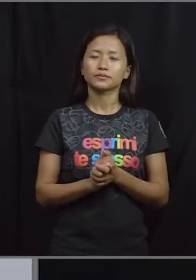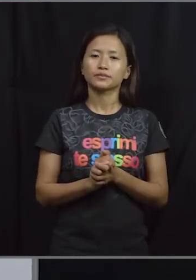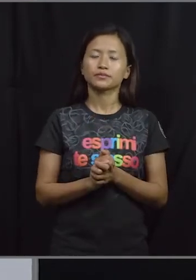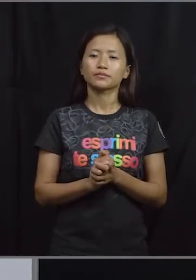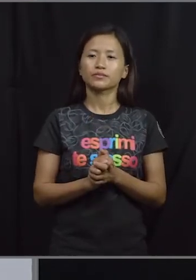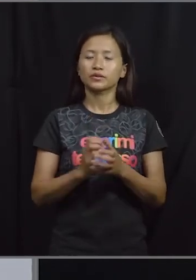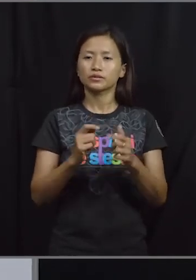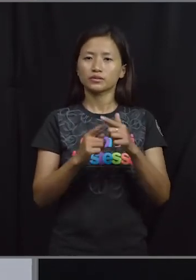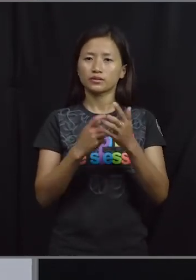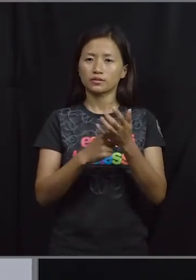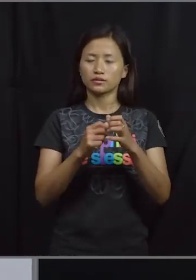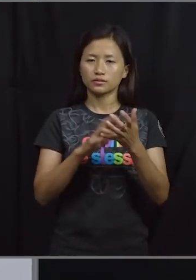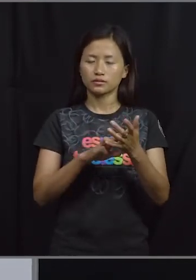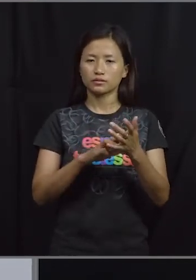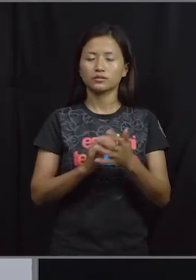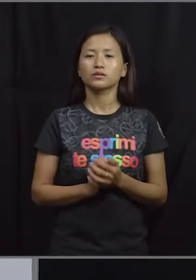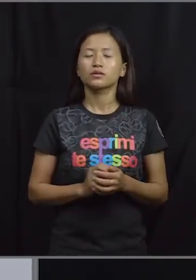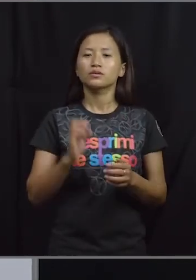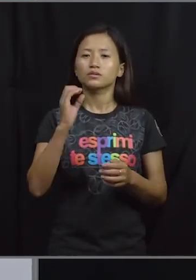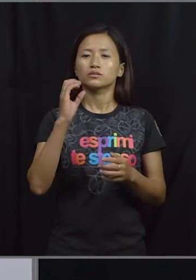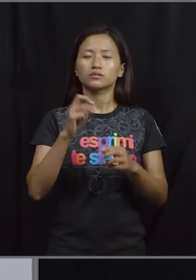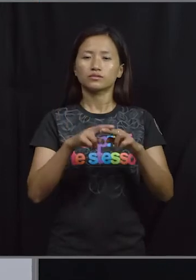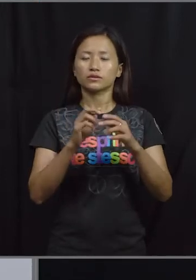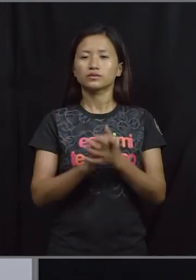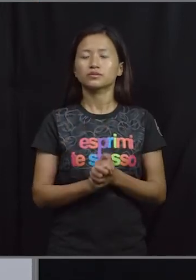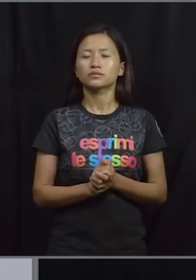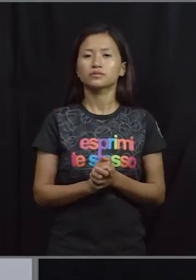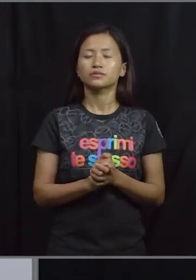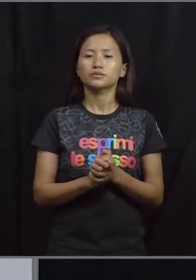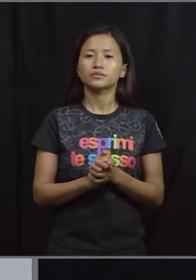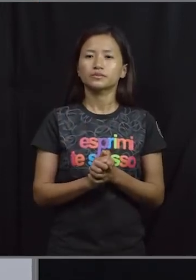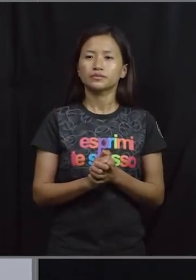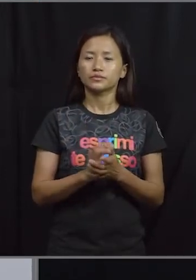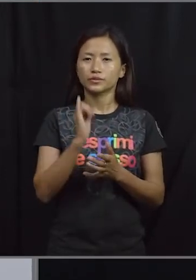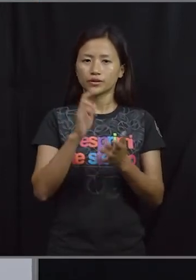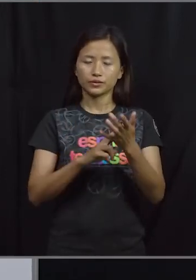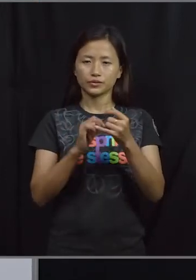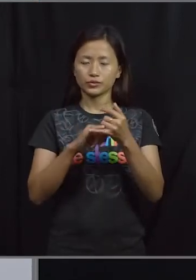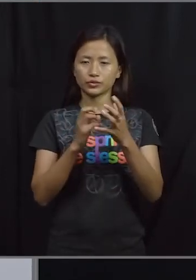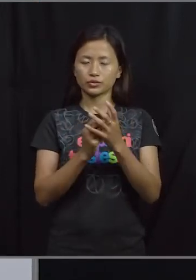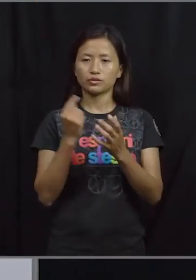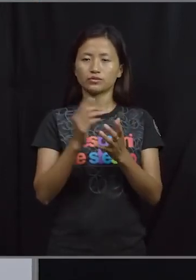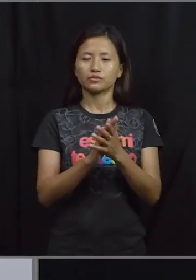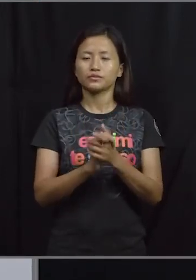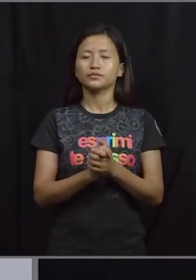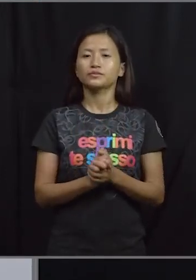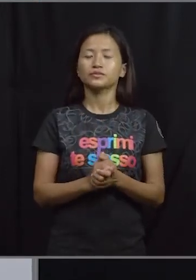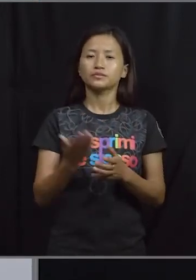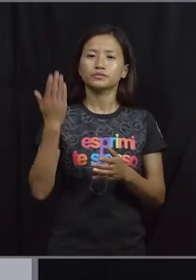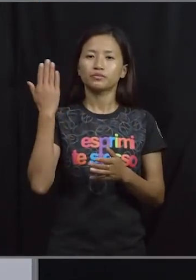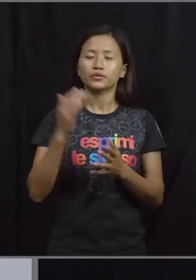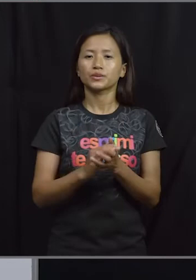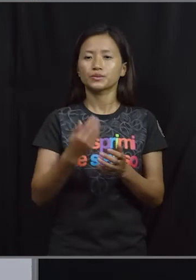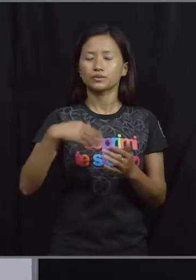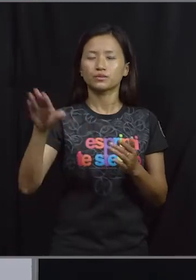the transpose of this cofactor matrix, isn't it? Then we will go to the inverse of a matrix. Okay, and before we